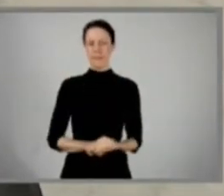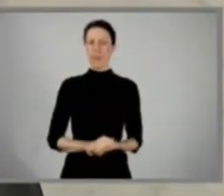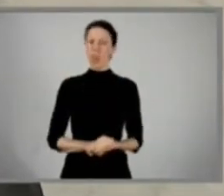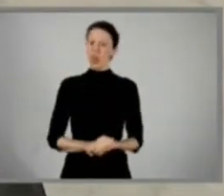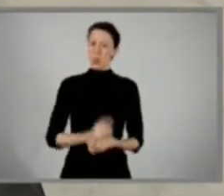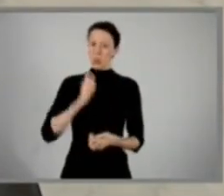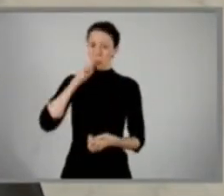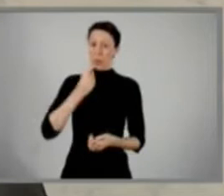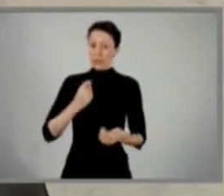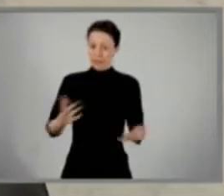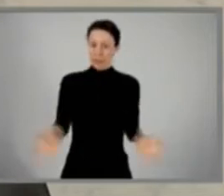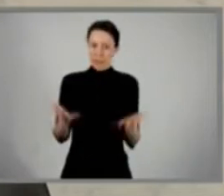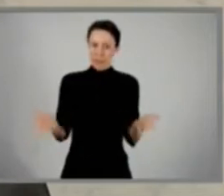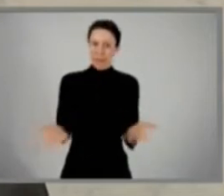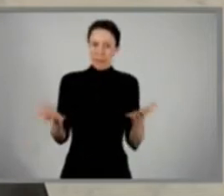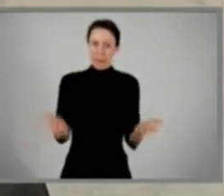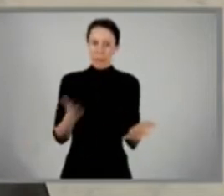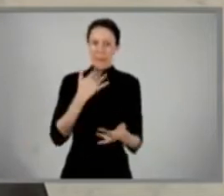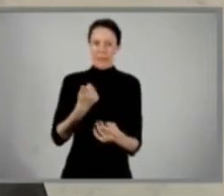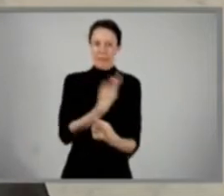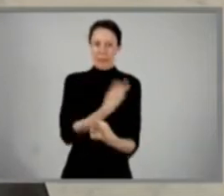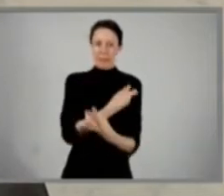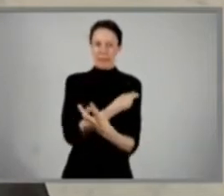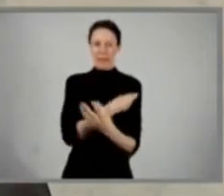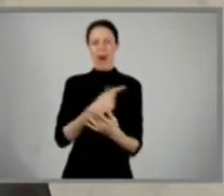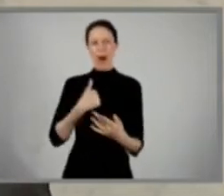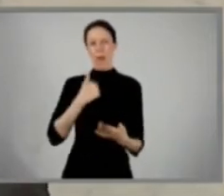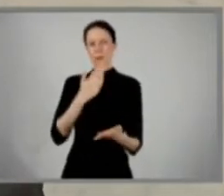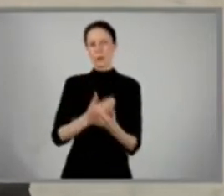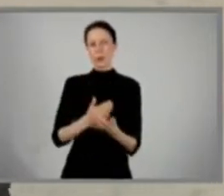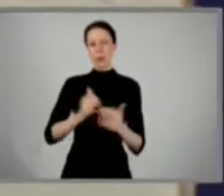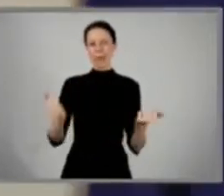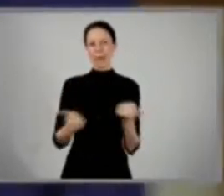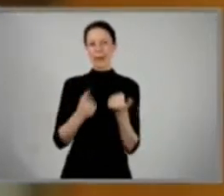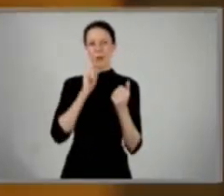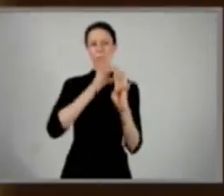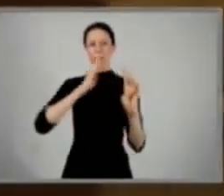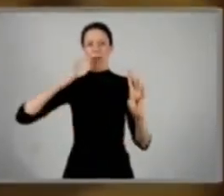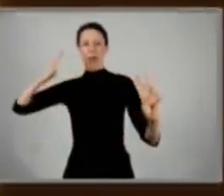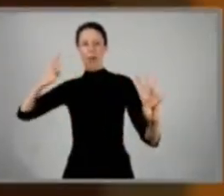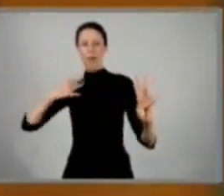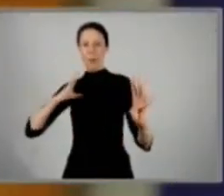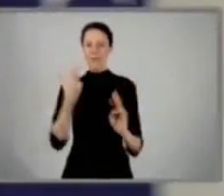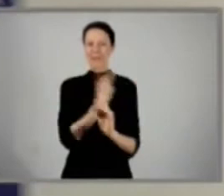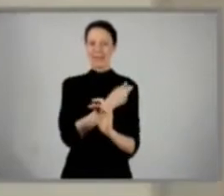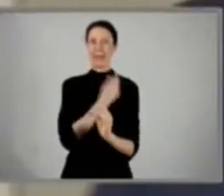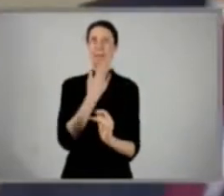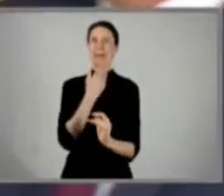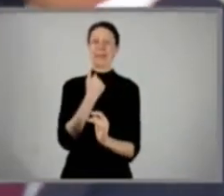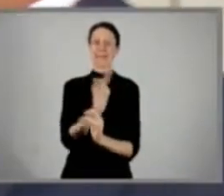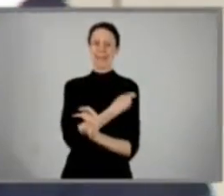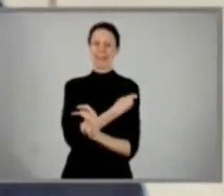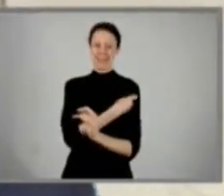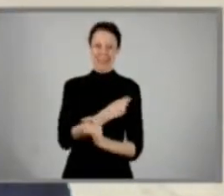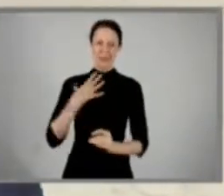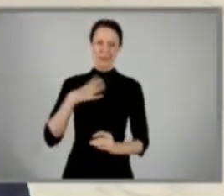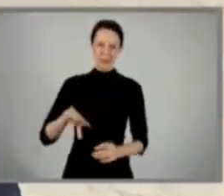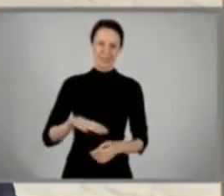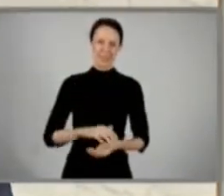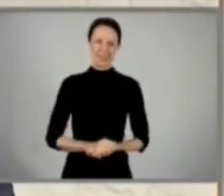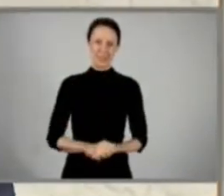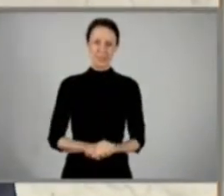a lot of people that will be queuing up for this vaccine through next year. There's a growing frustration about the standoff between New South Wales and Queensland